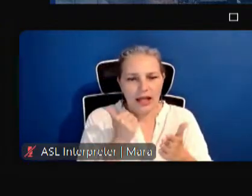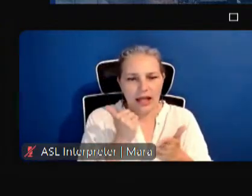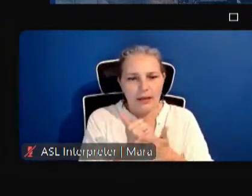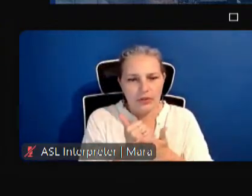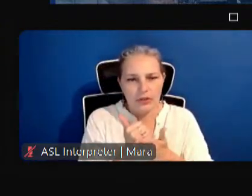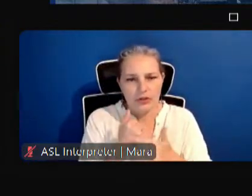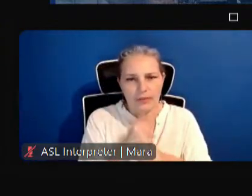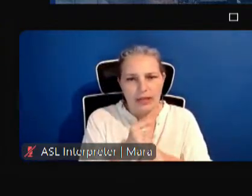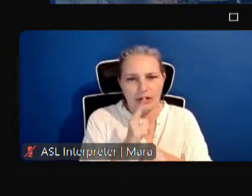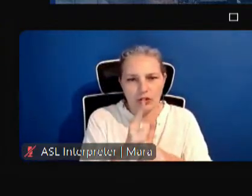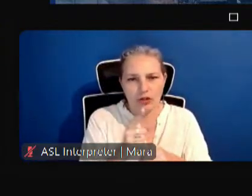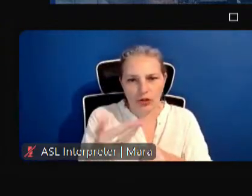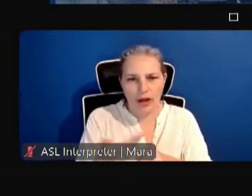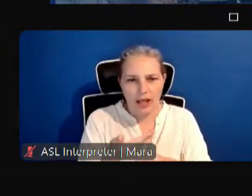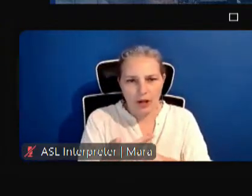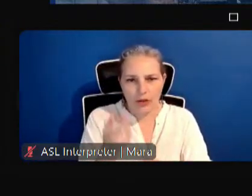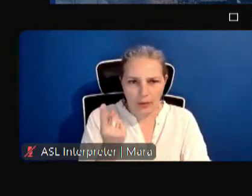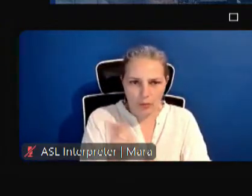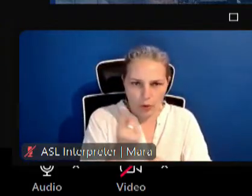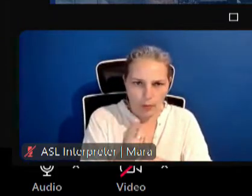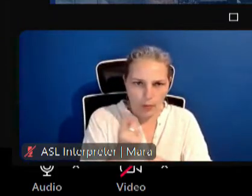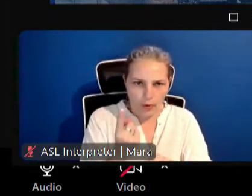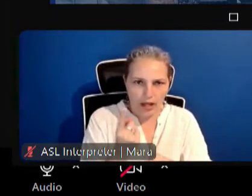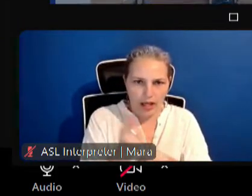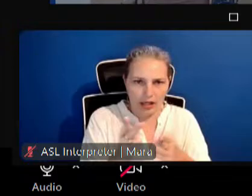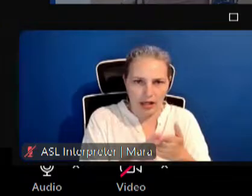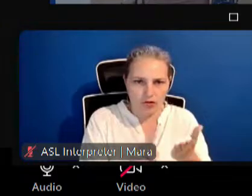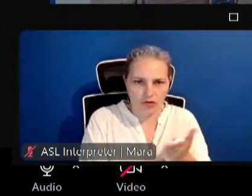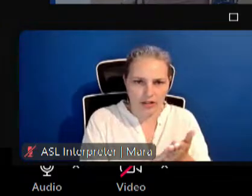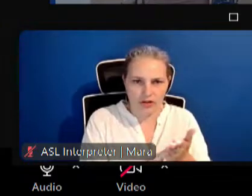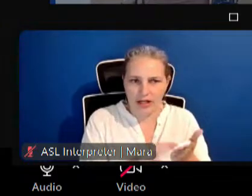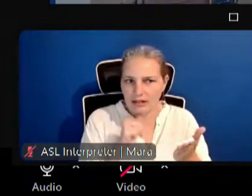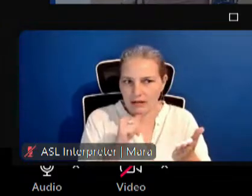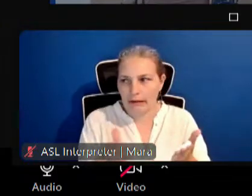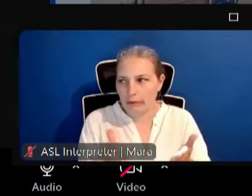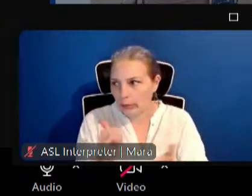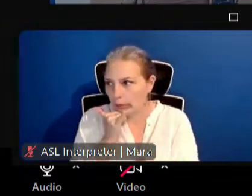wrong contractor and potentially overpaying. Next slide, please.